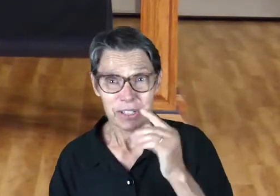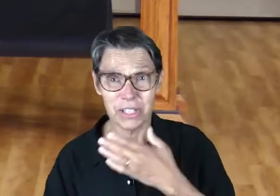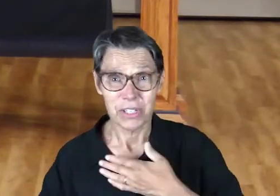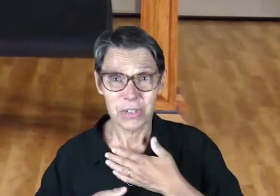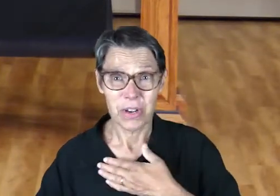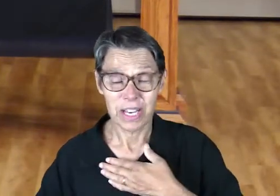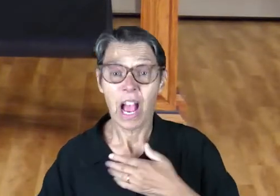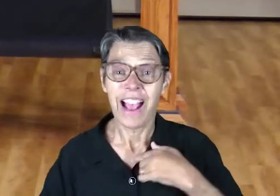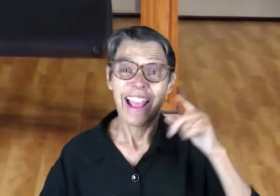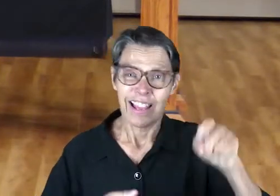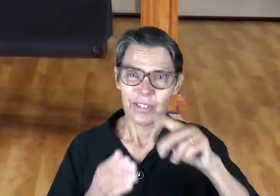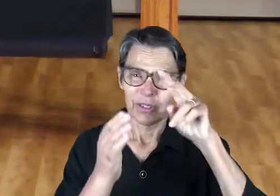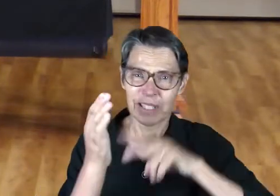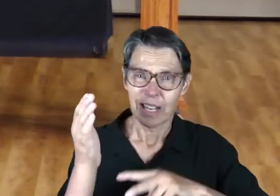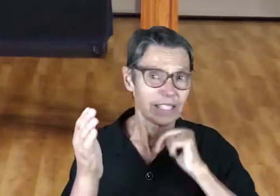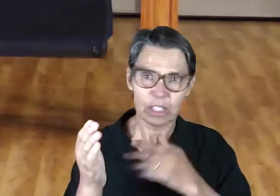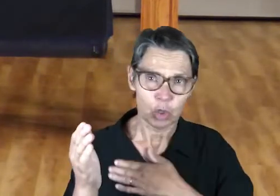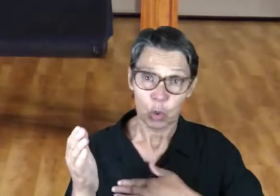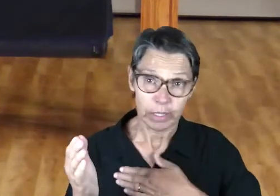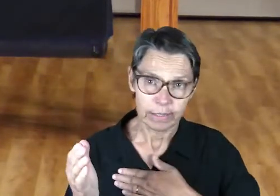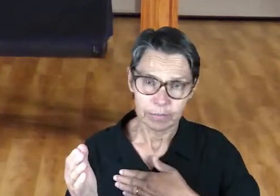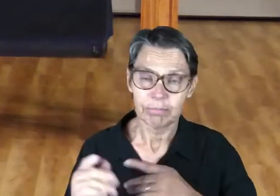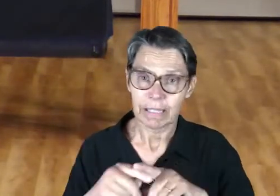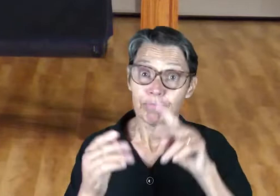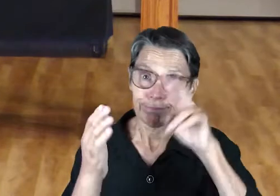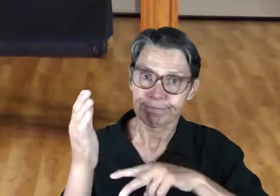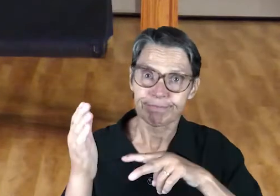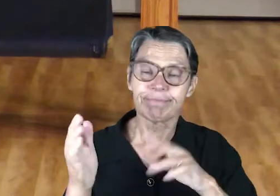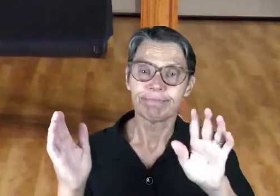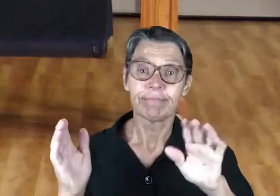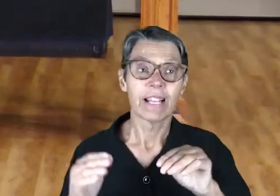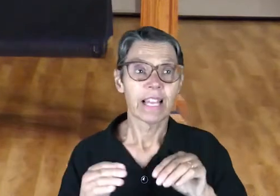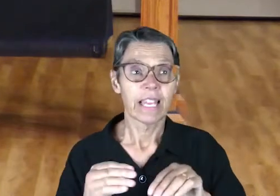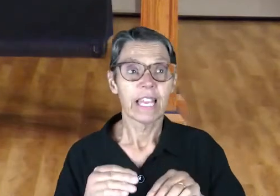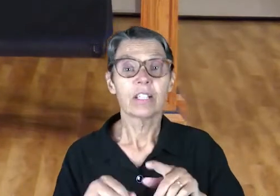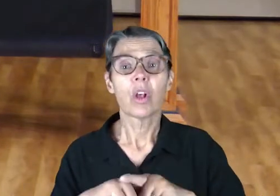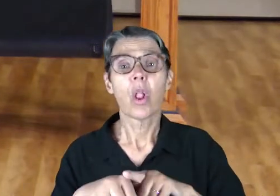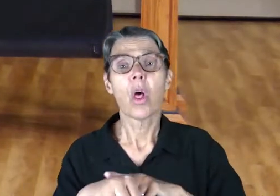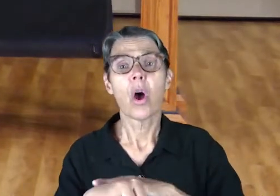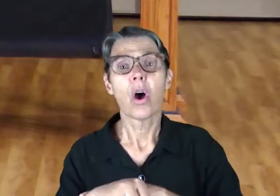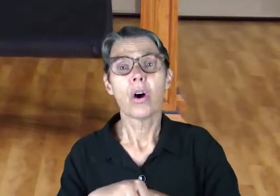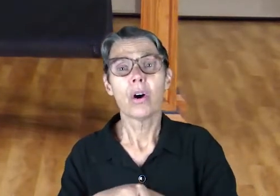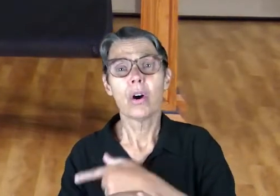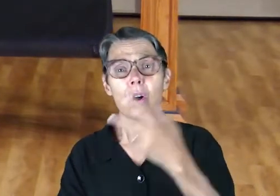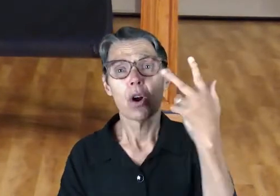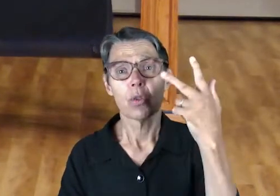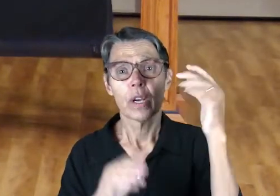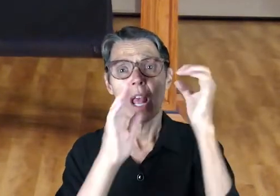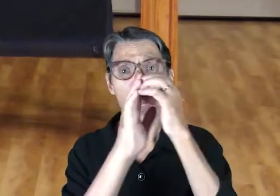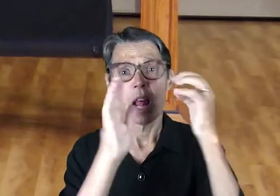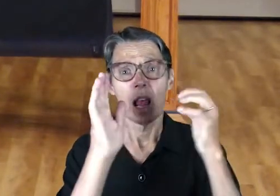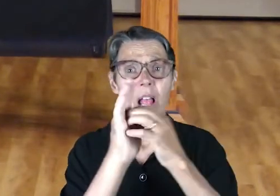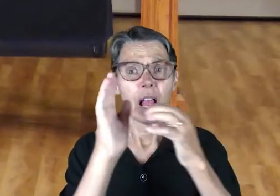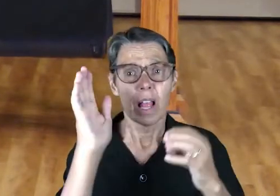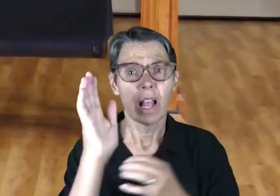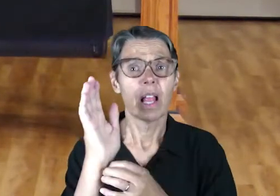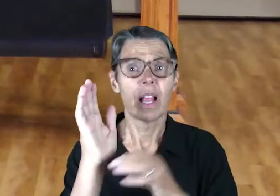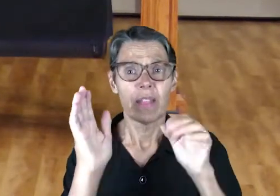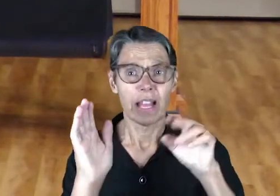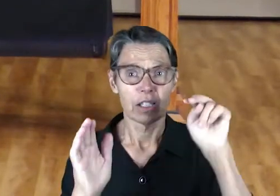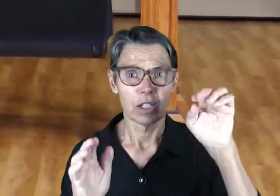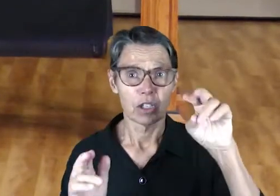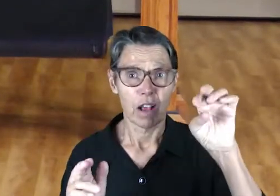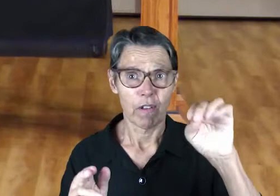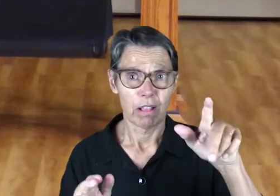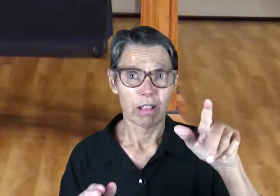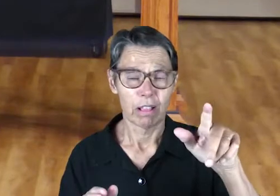I had to read it, and I'm not going to claim that I enjoyed it, but in the middle of that very long free verse poem that